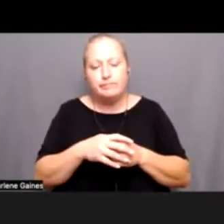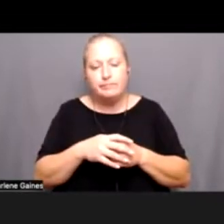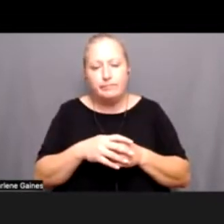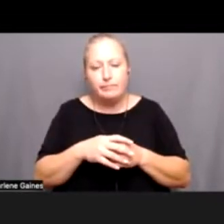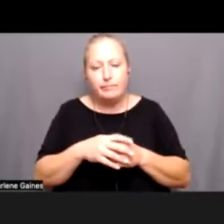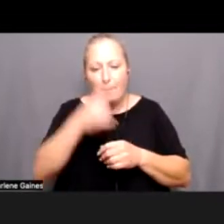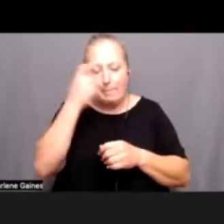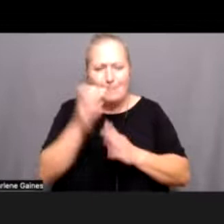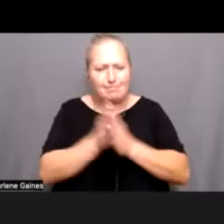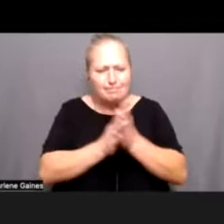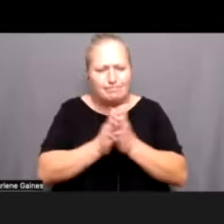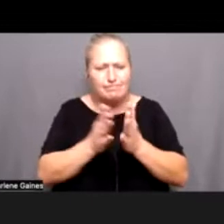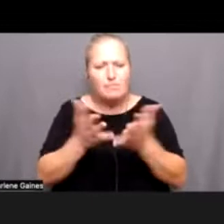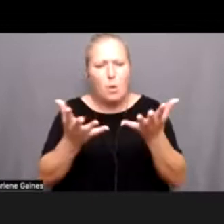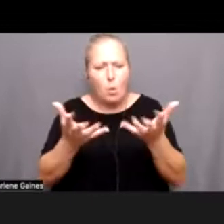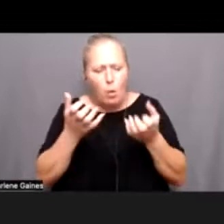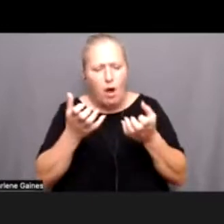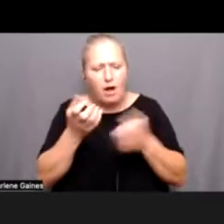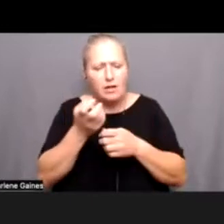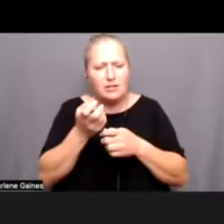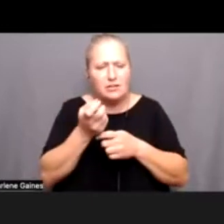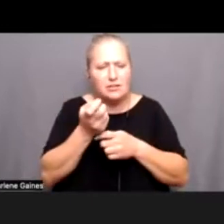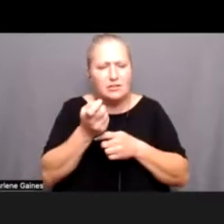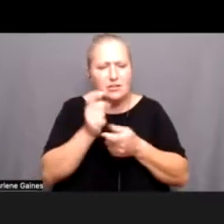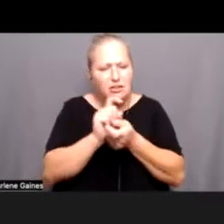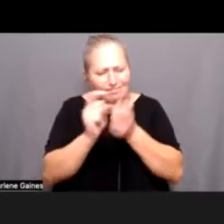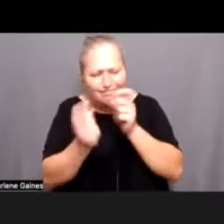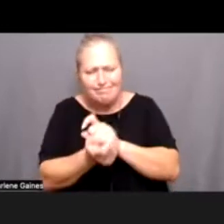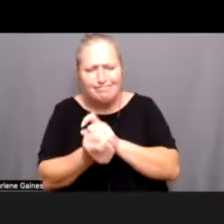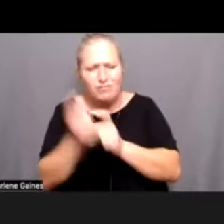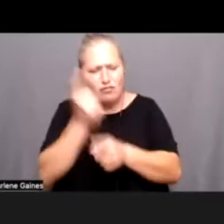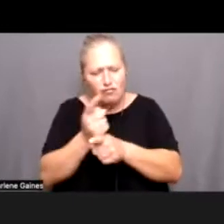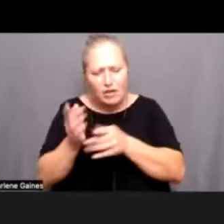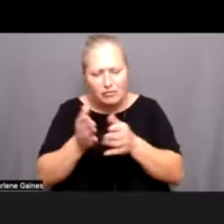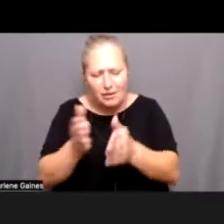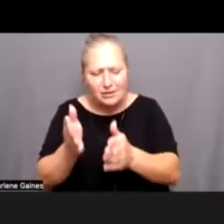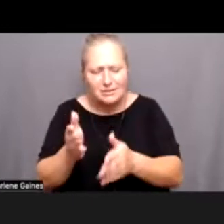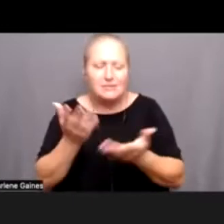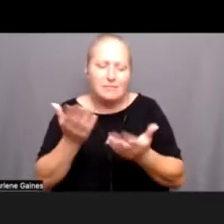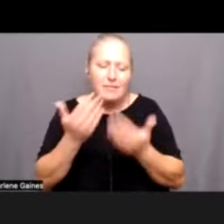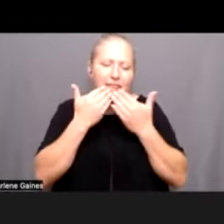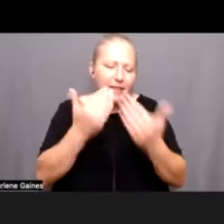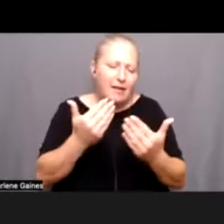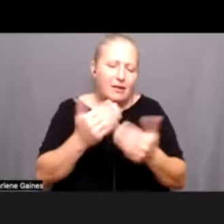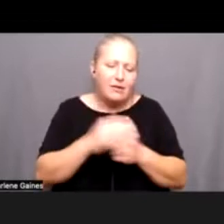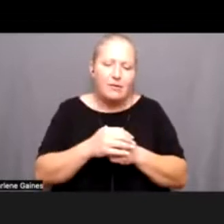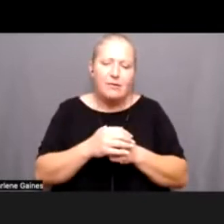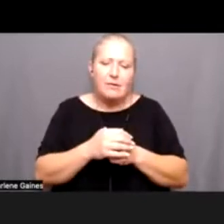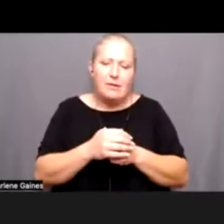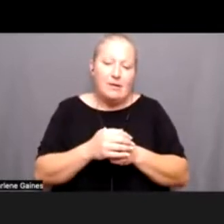of that drive to want to shift things in the right direction. So thank you. for that.